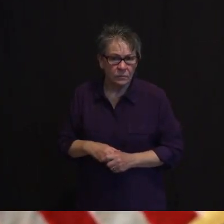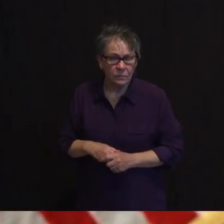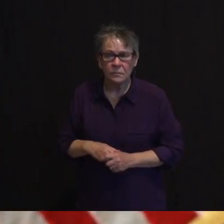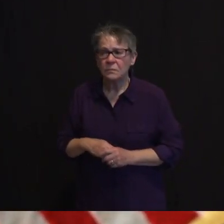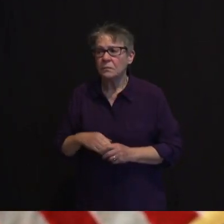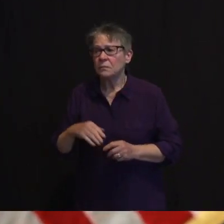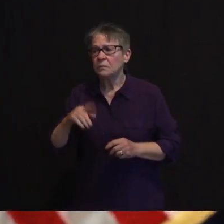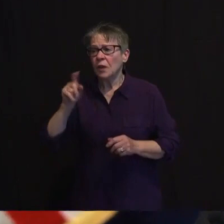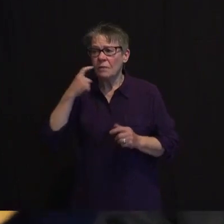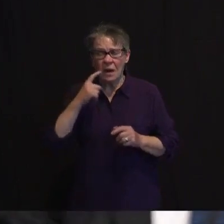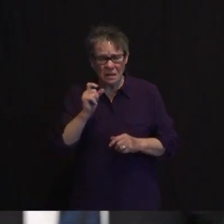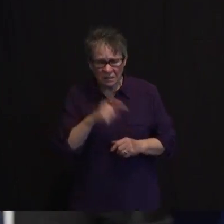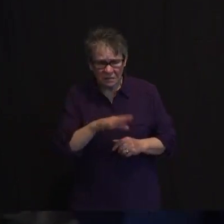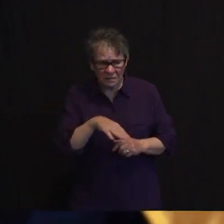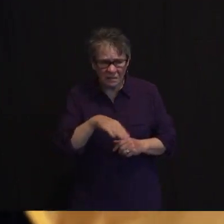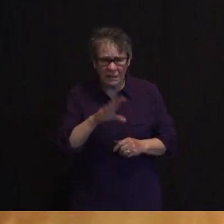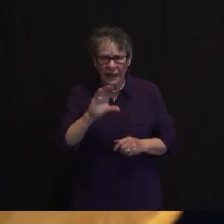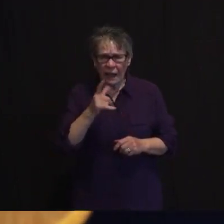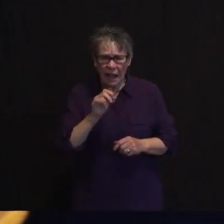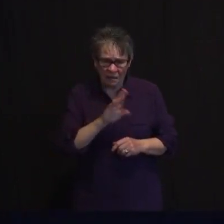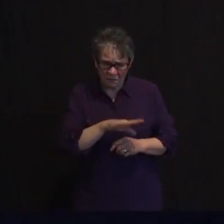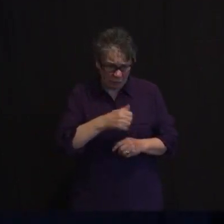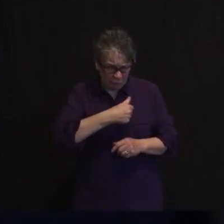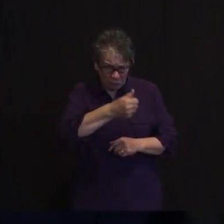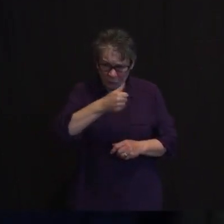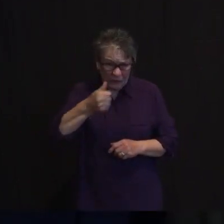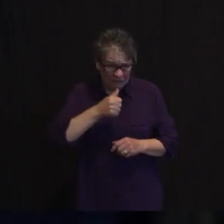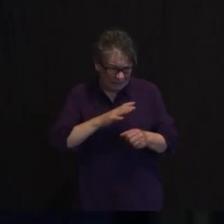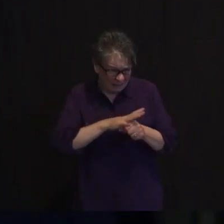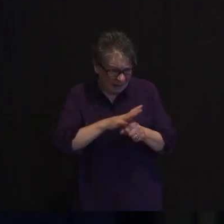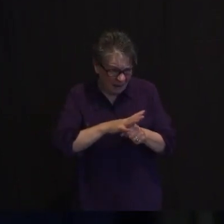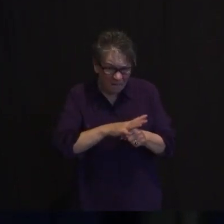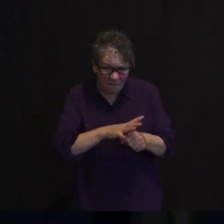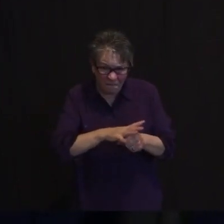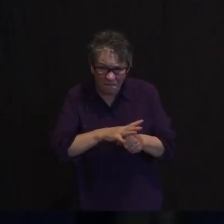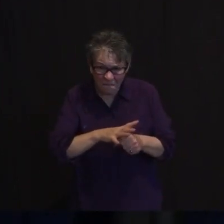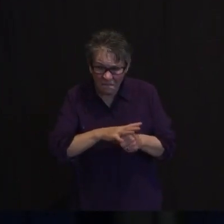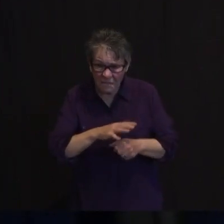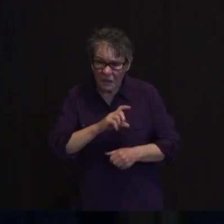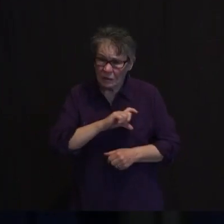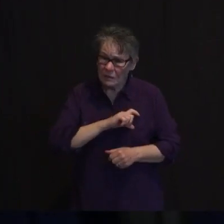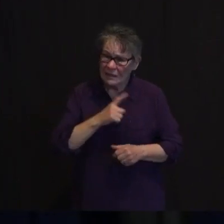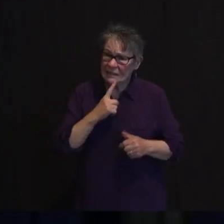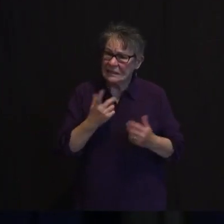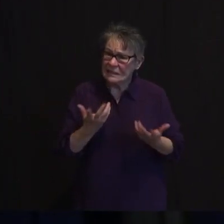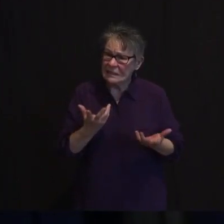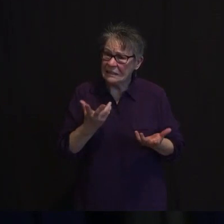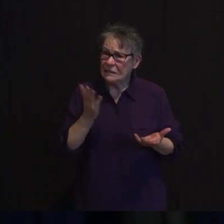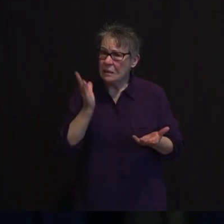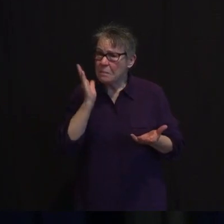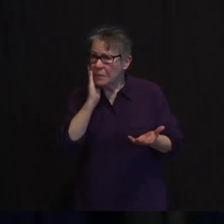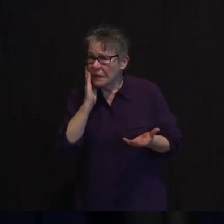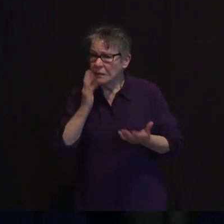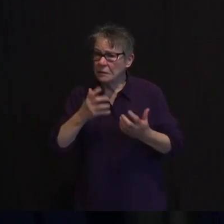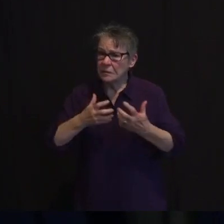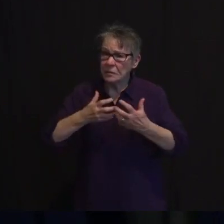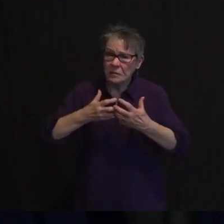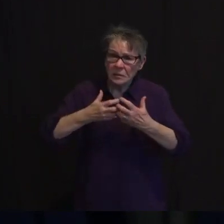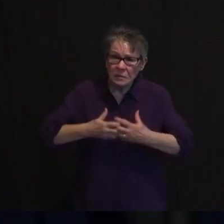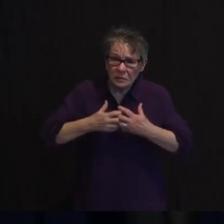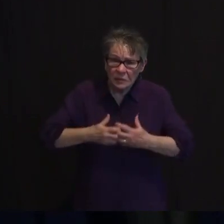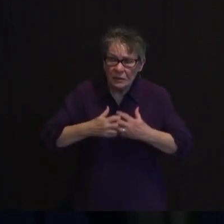did. I think just same with beds and ventilators. We'll never say we have enough, Yep. at least. And when we do, we will return